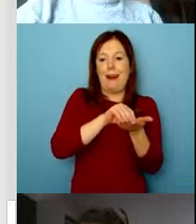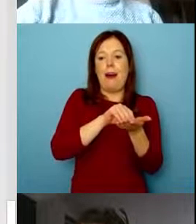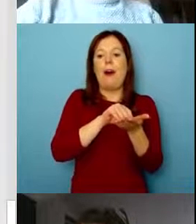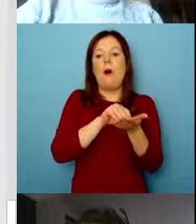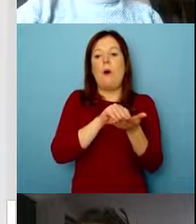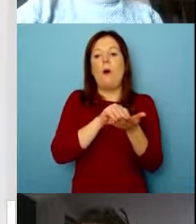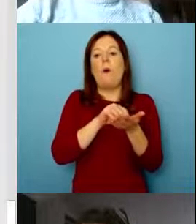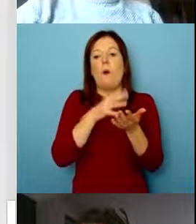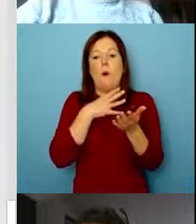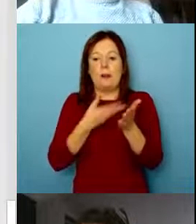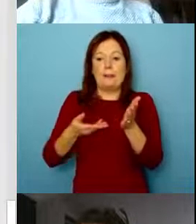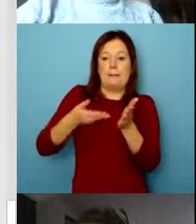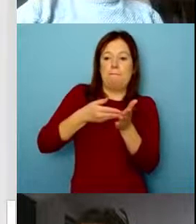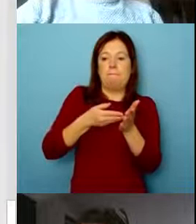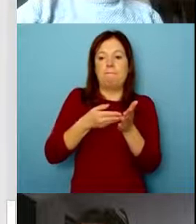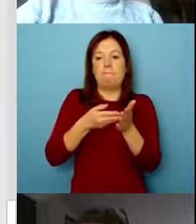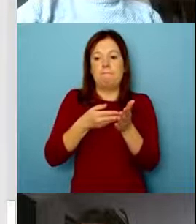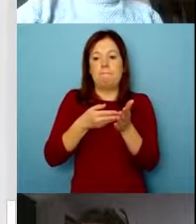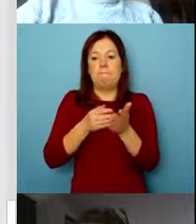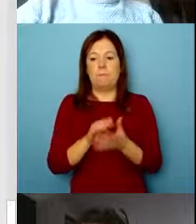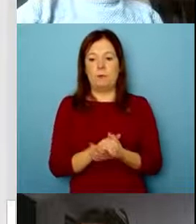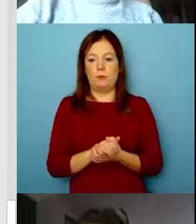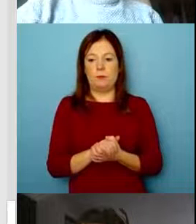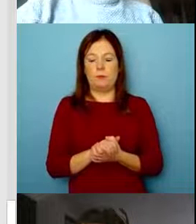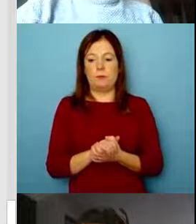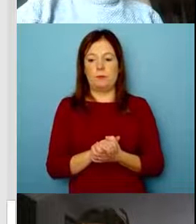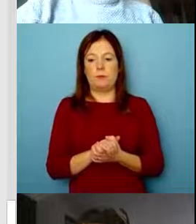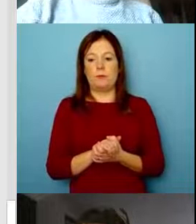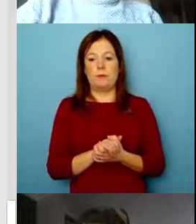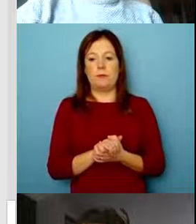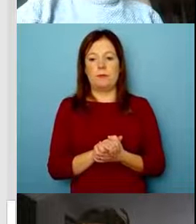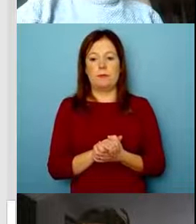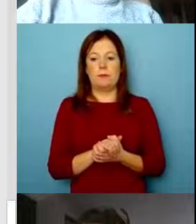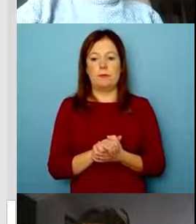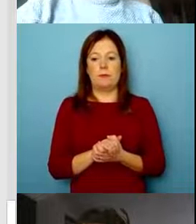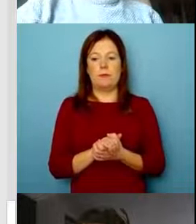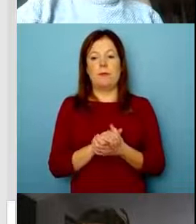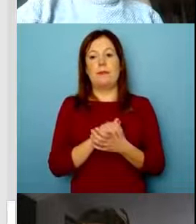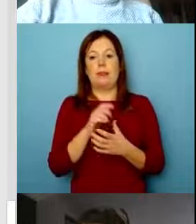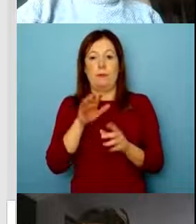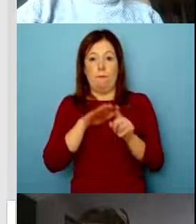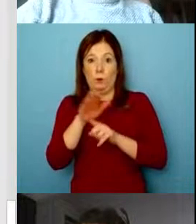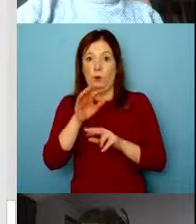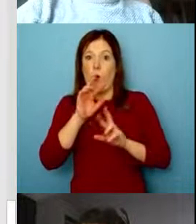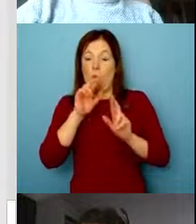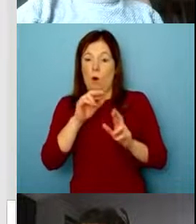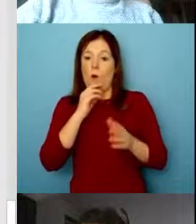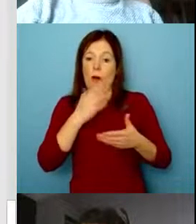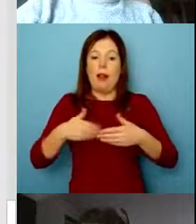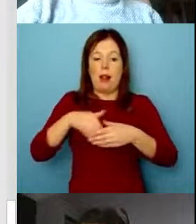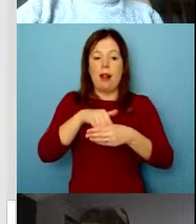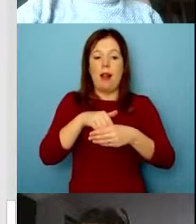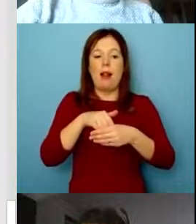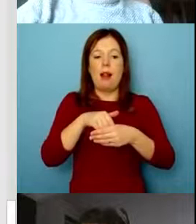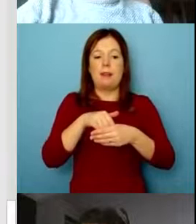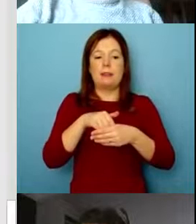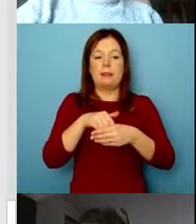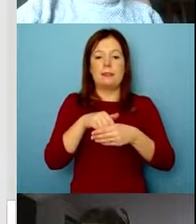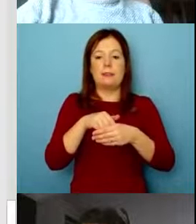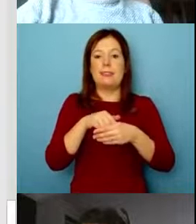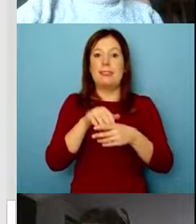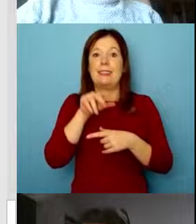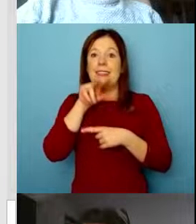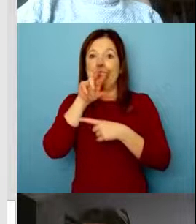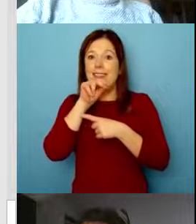I'll just show you some visuals for that. We're also continuing to do refinements and optimizing the text-to-speech